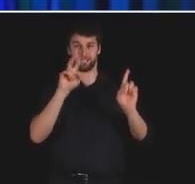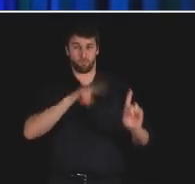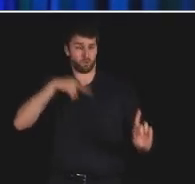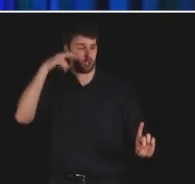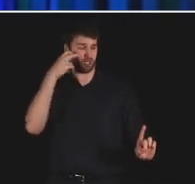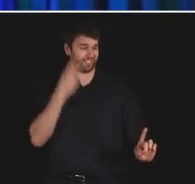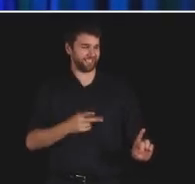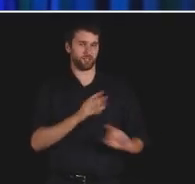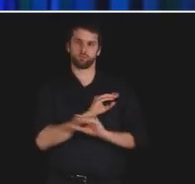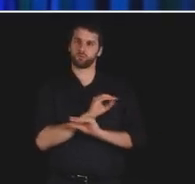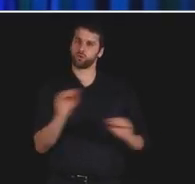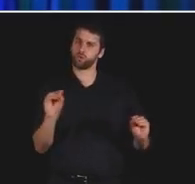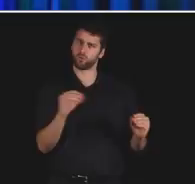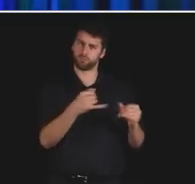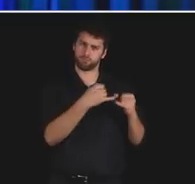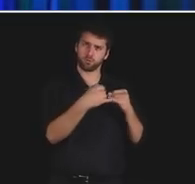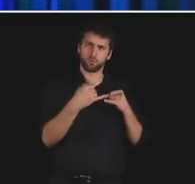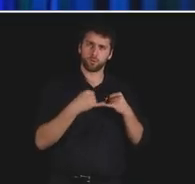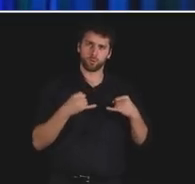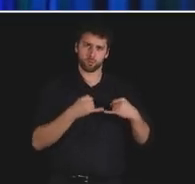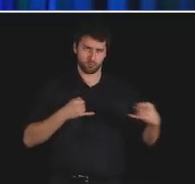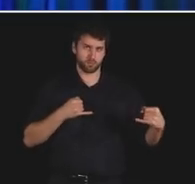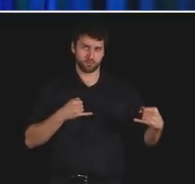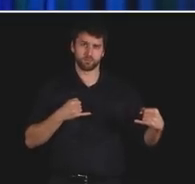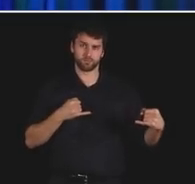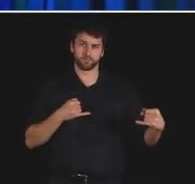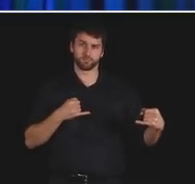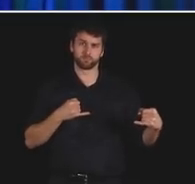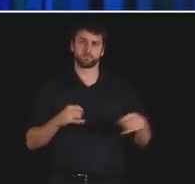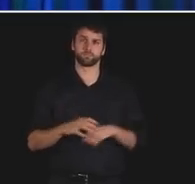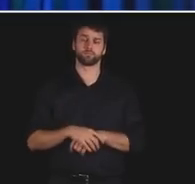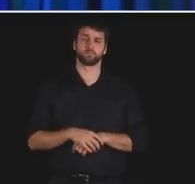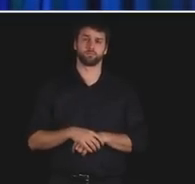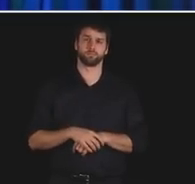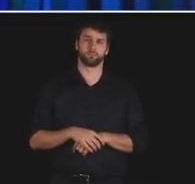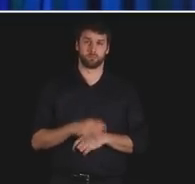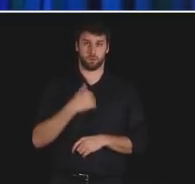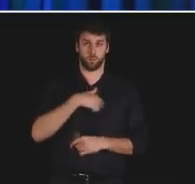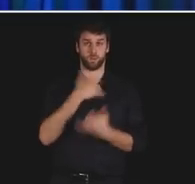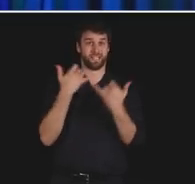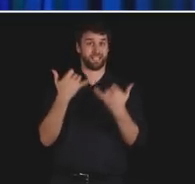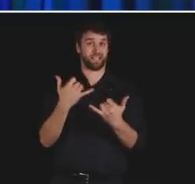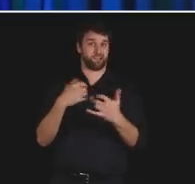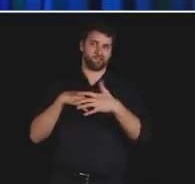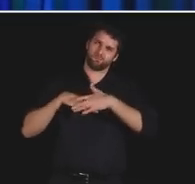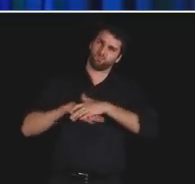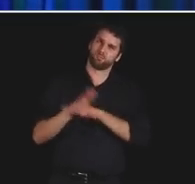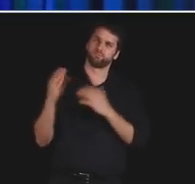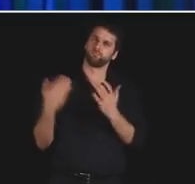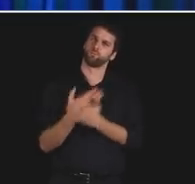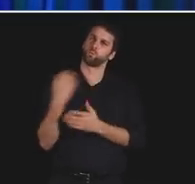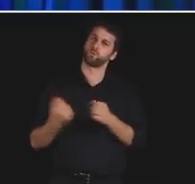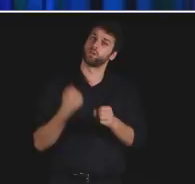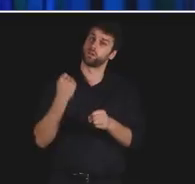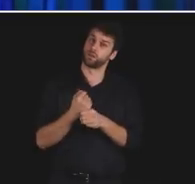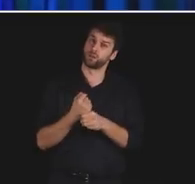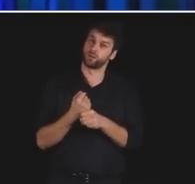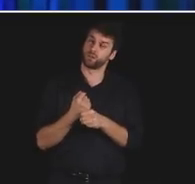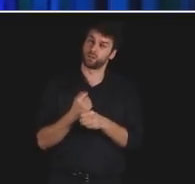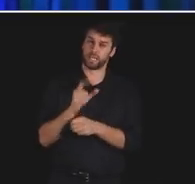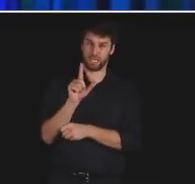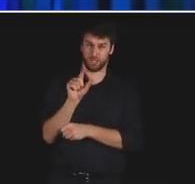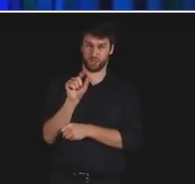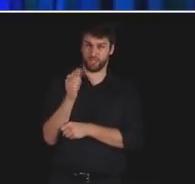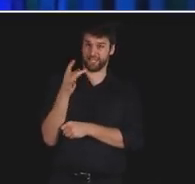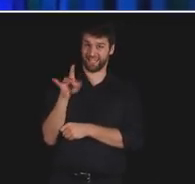all. So as we head into a new year now, in 2018, my wish for all of you, no matter what